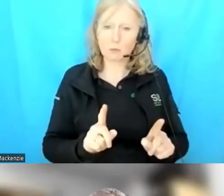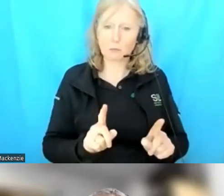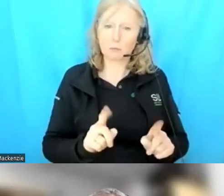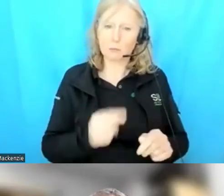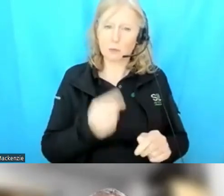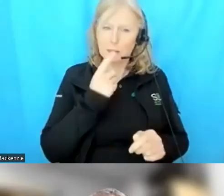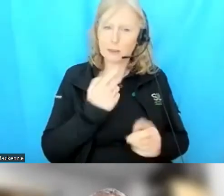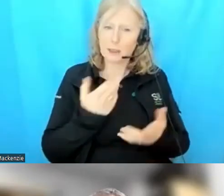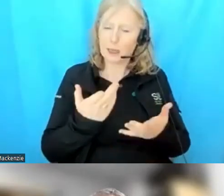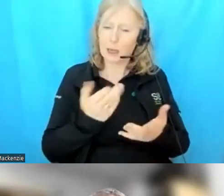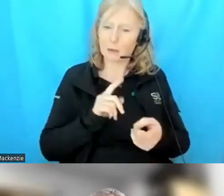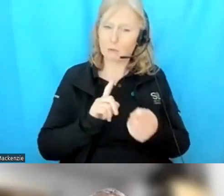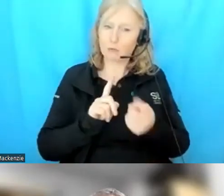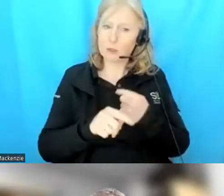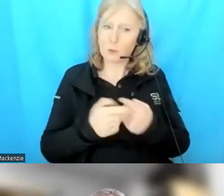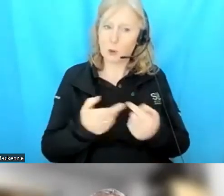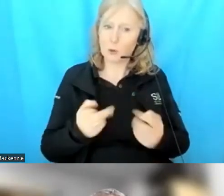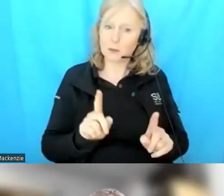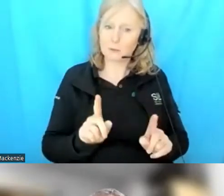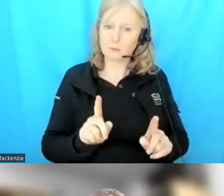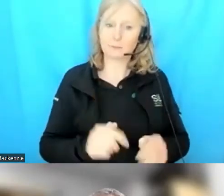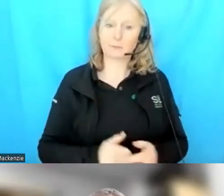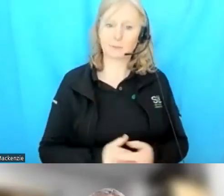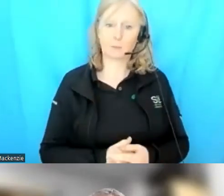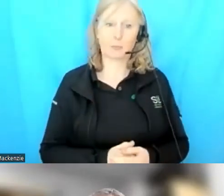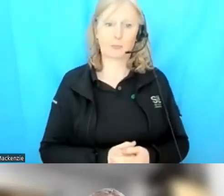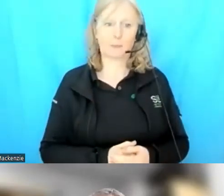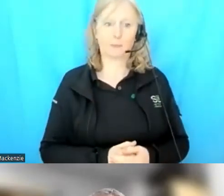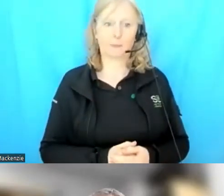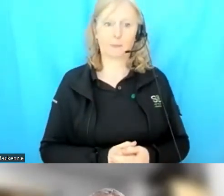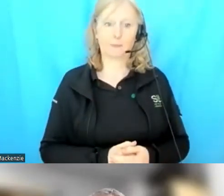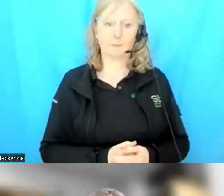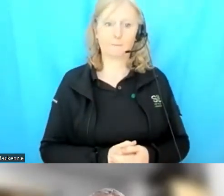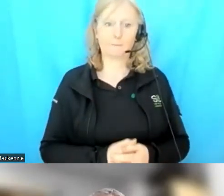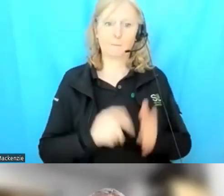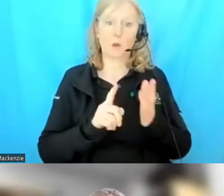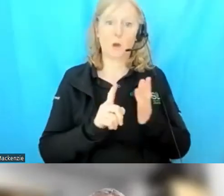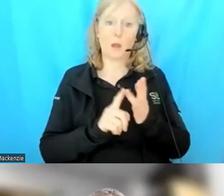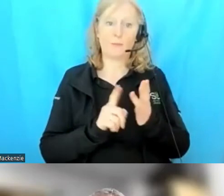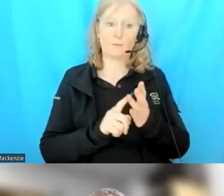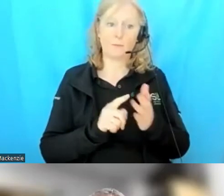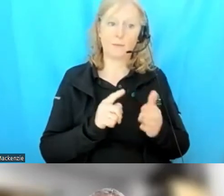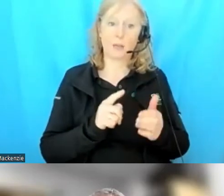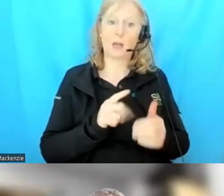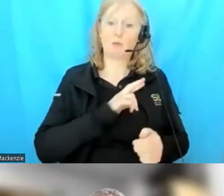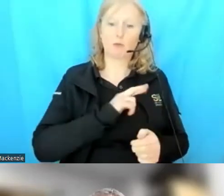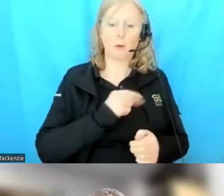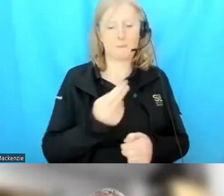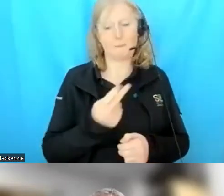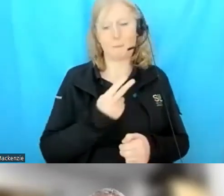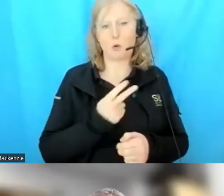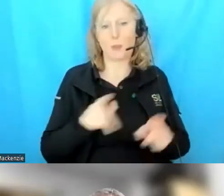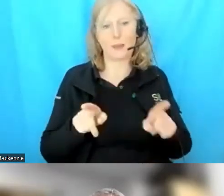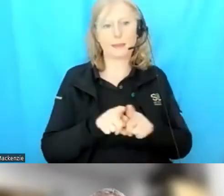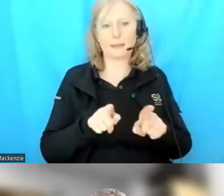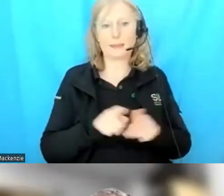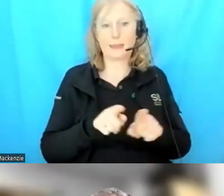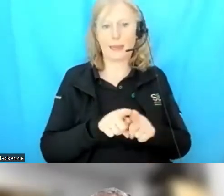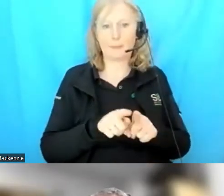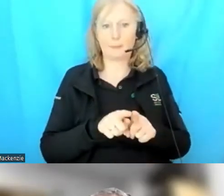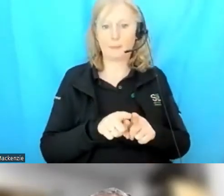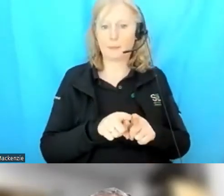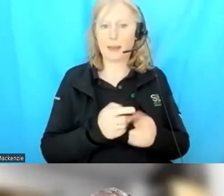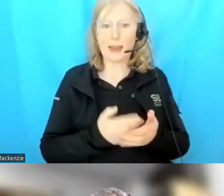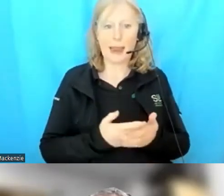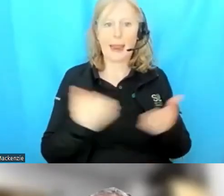what the situation is for that kind of thing? I think Robert and I will be on the same page here. 100% is there for